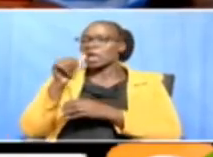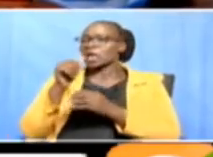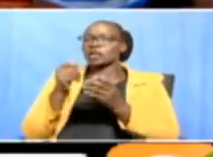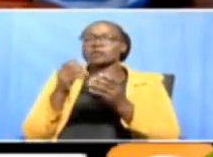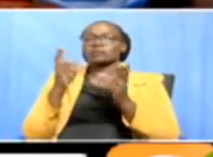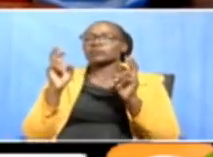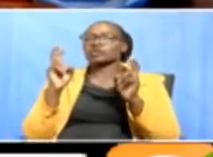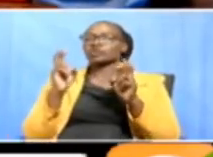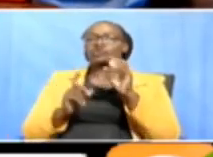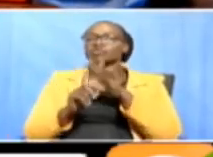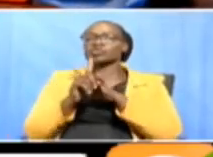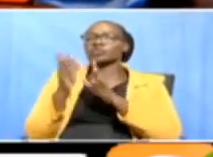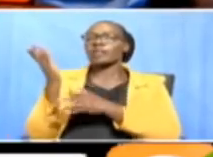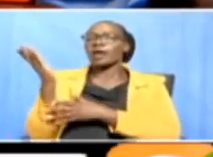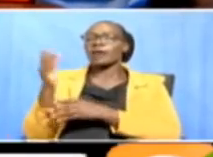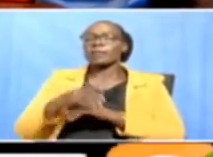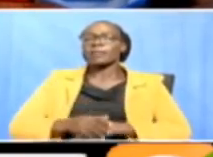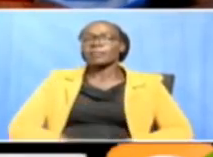Migori?